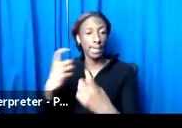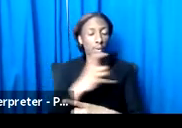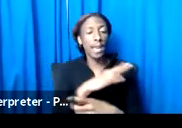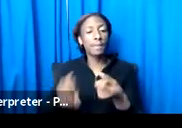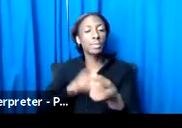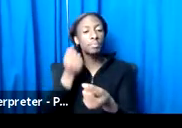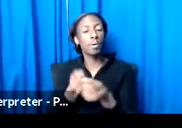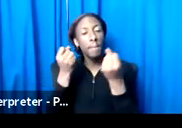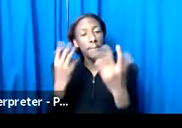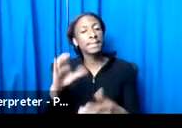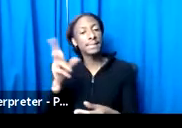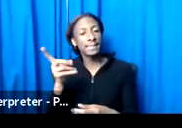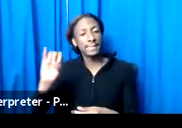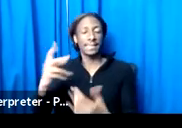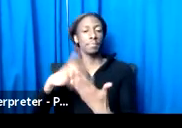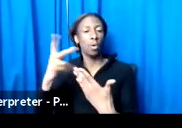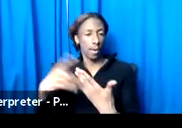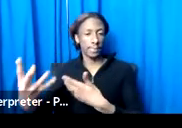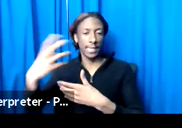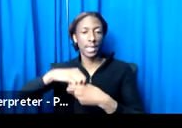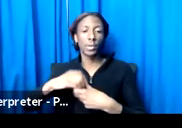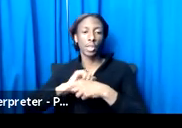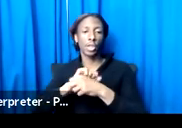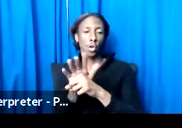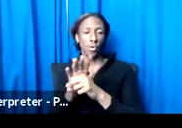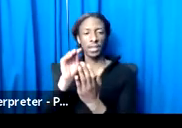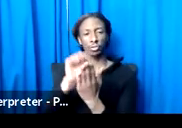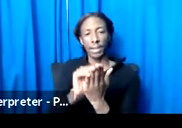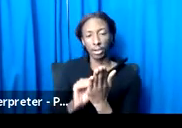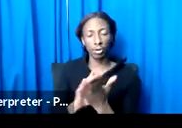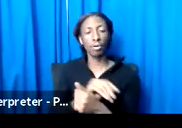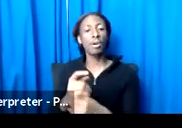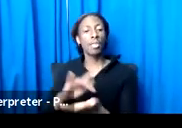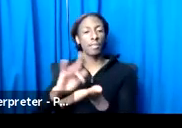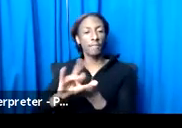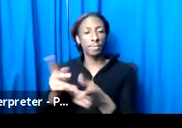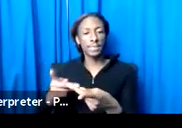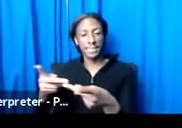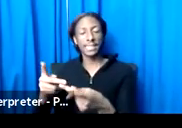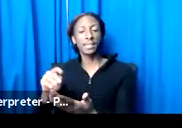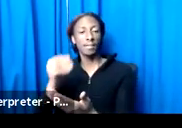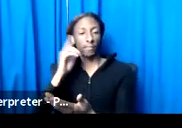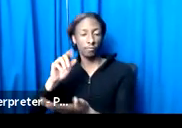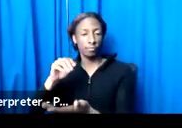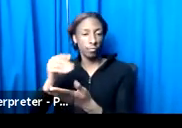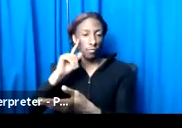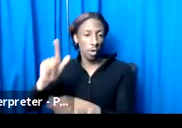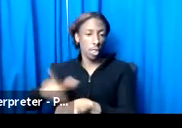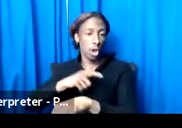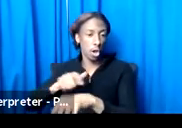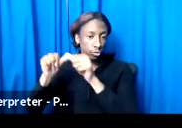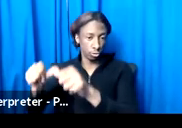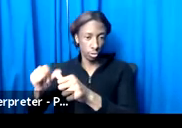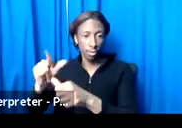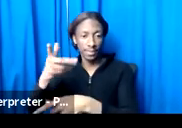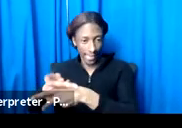many CDC vaccine programs, including the COVID Tracker, the Pharmacy Partnership for Long-Term Care, and the